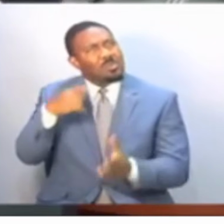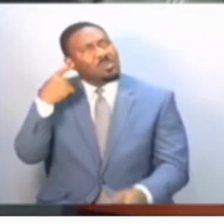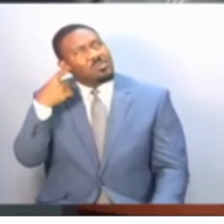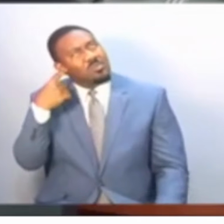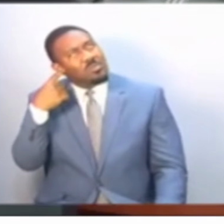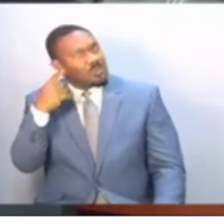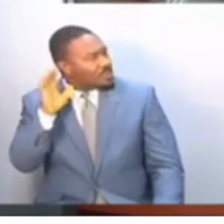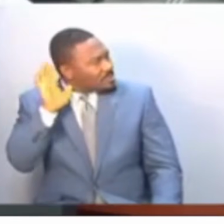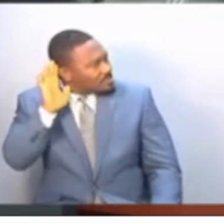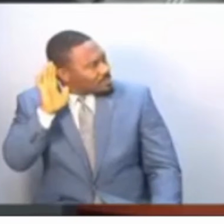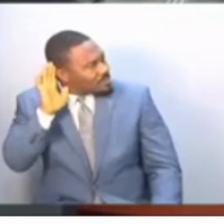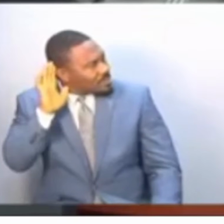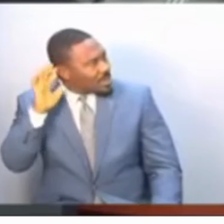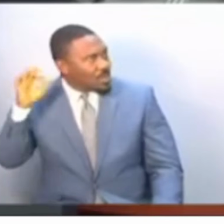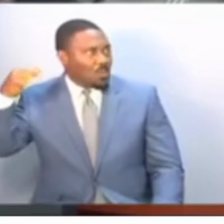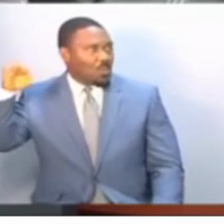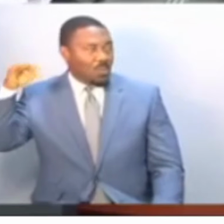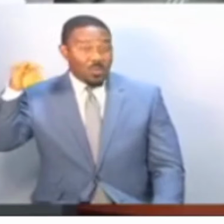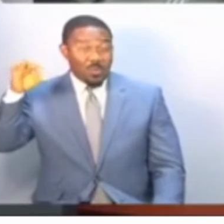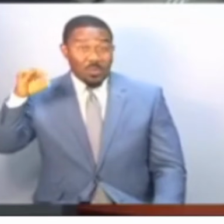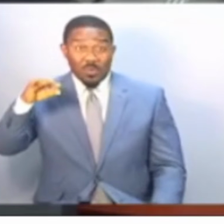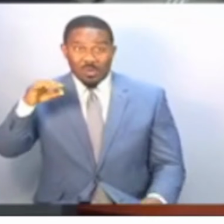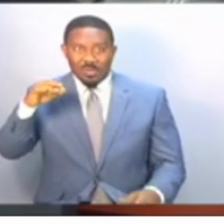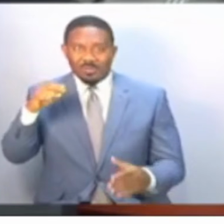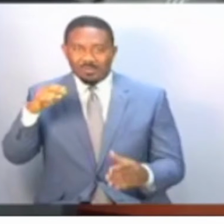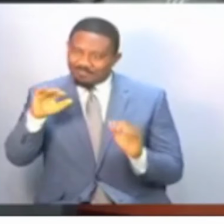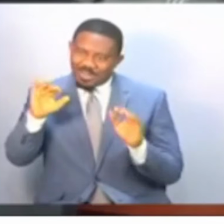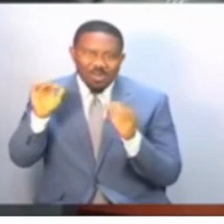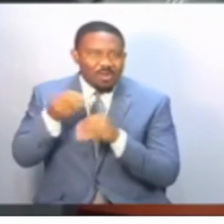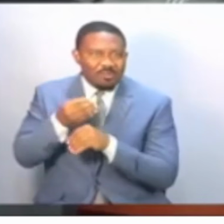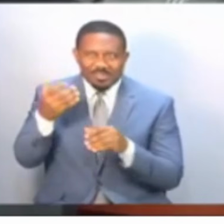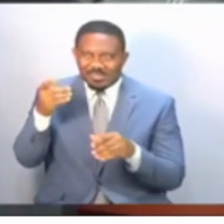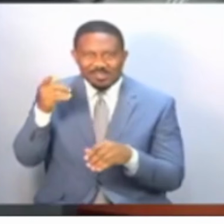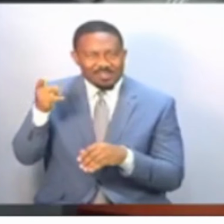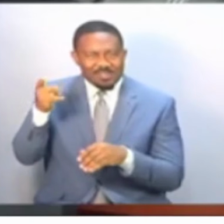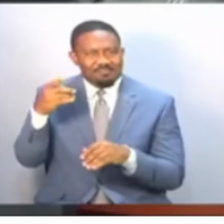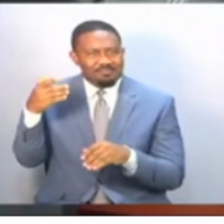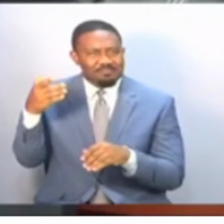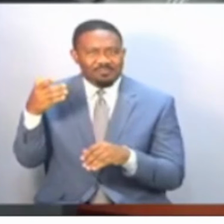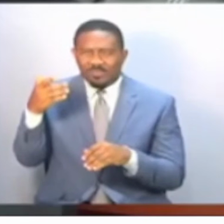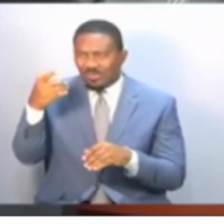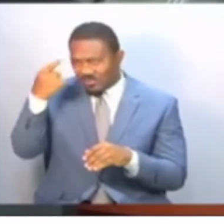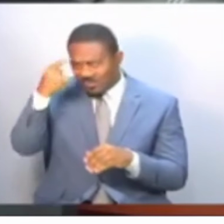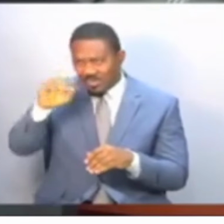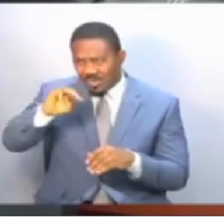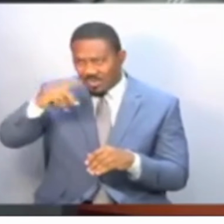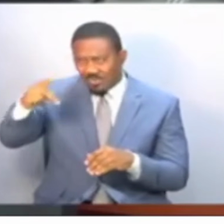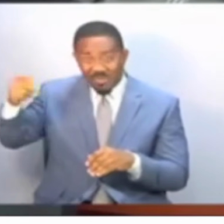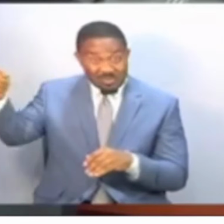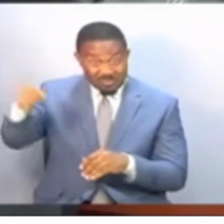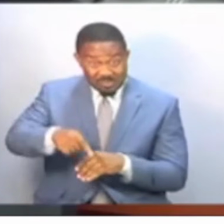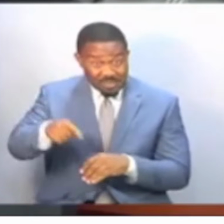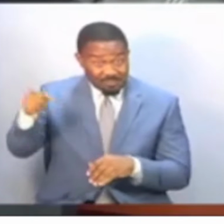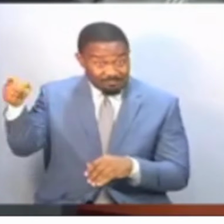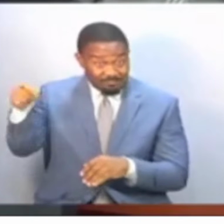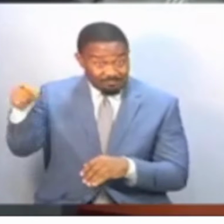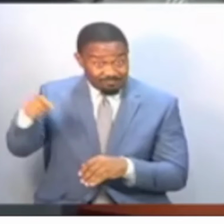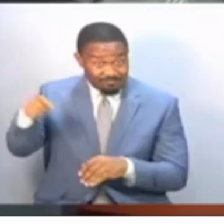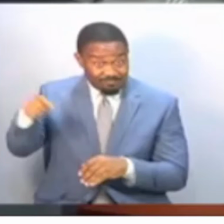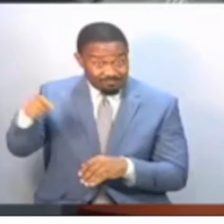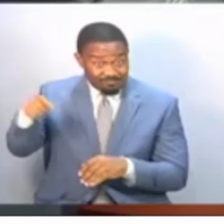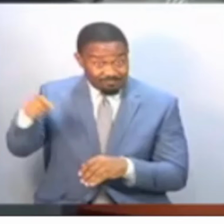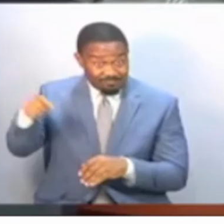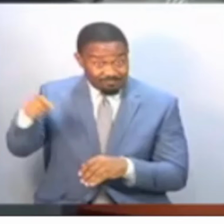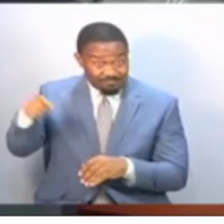taking place in the offices, so the MPs can be prompted to come back into the chamber. Even as you deplete